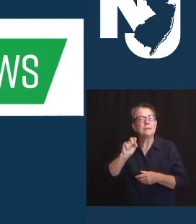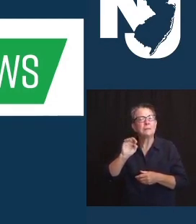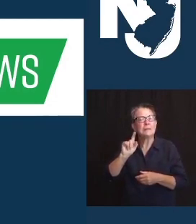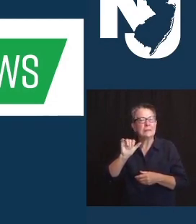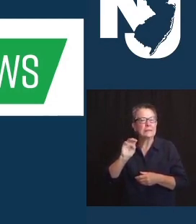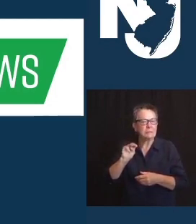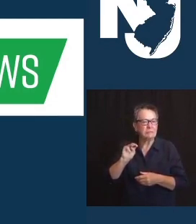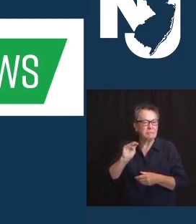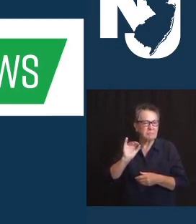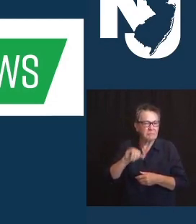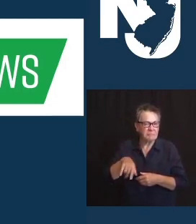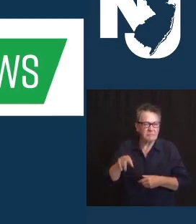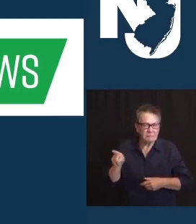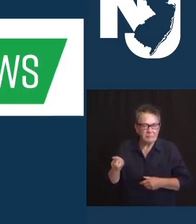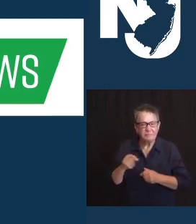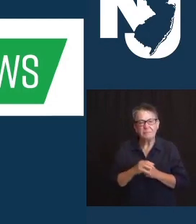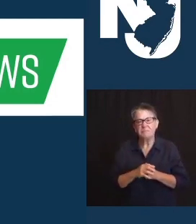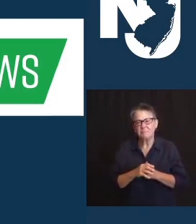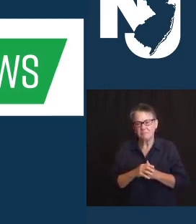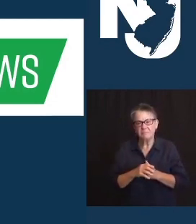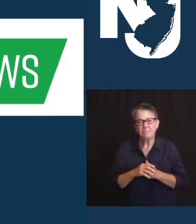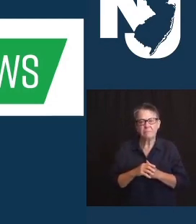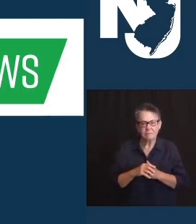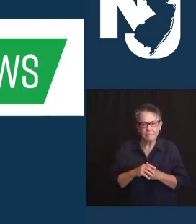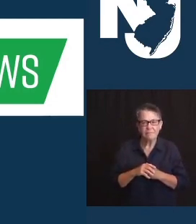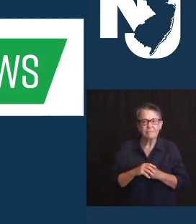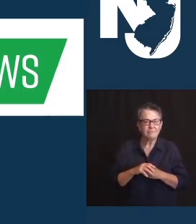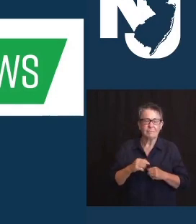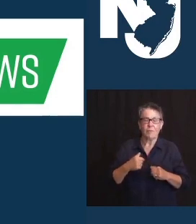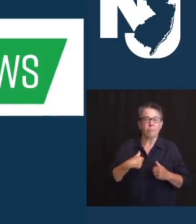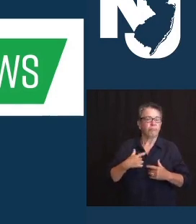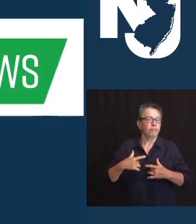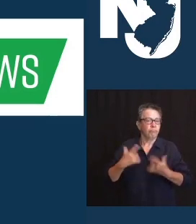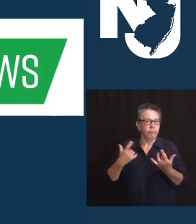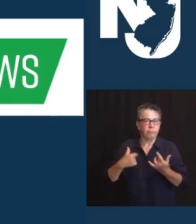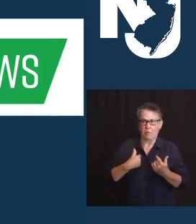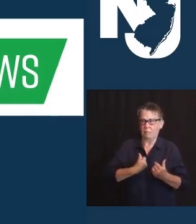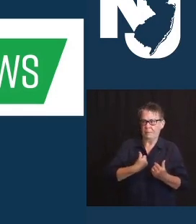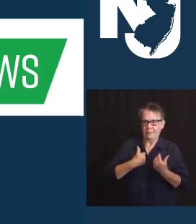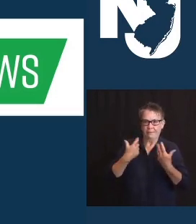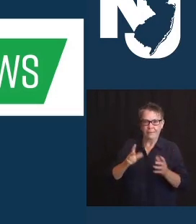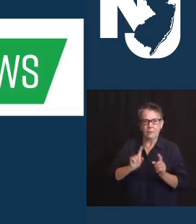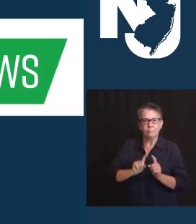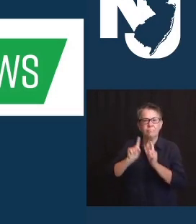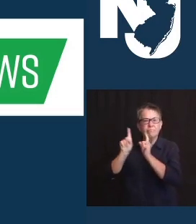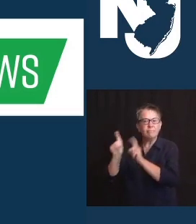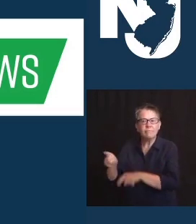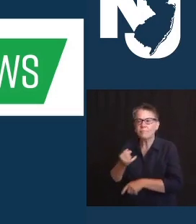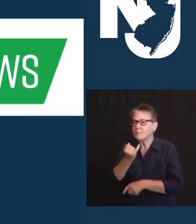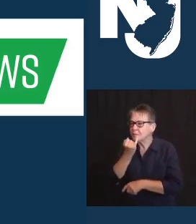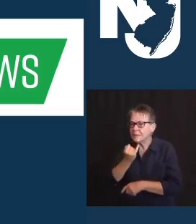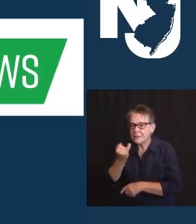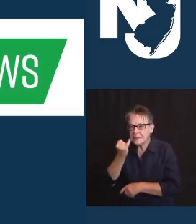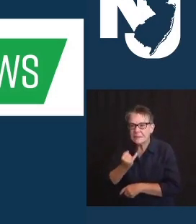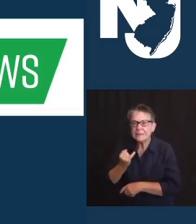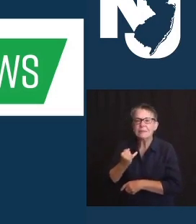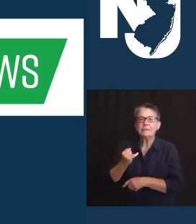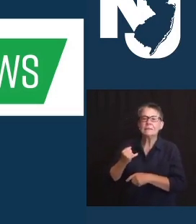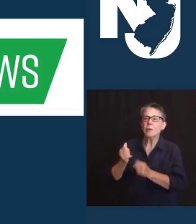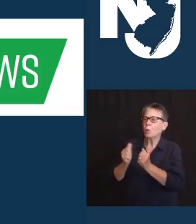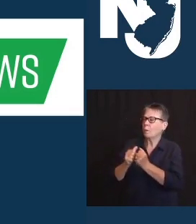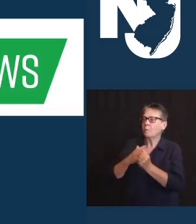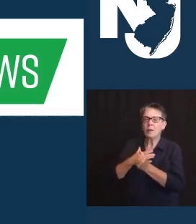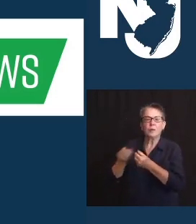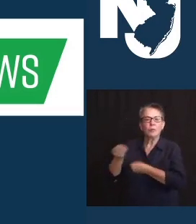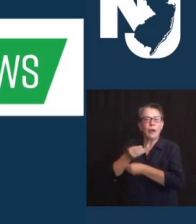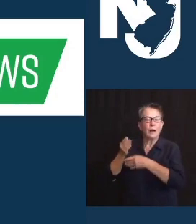sure it included a stop in Israel, a key trading and business partner, and as always, the Jewish News was there to cover it. So